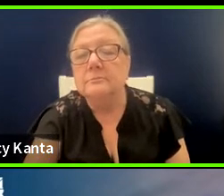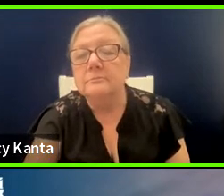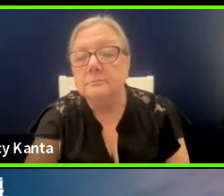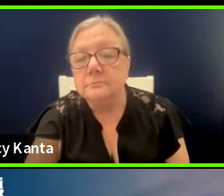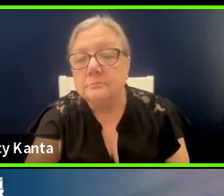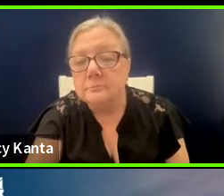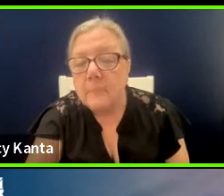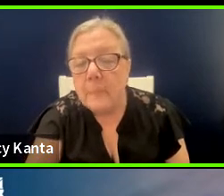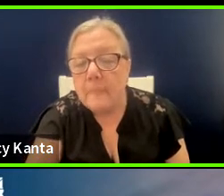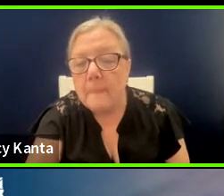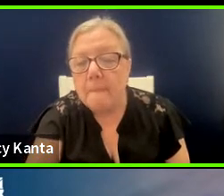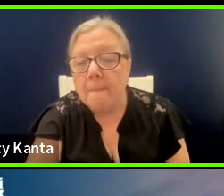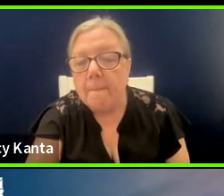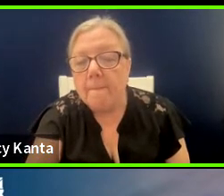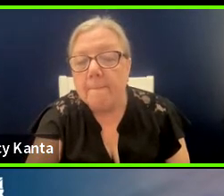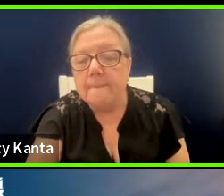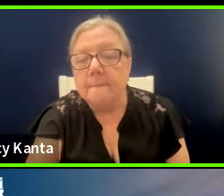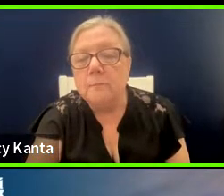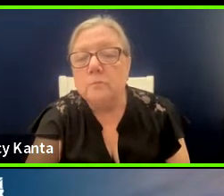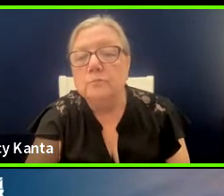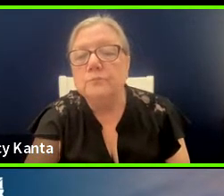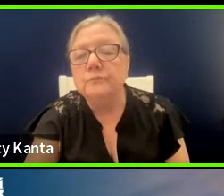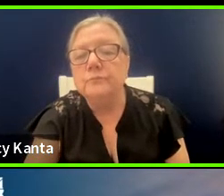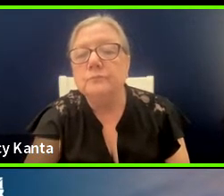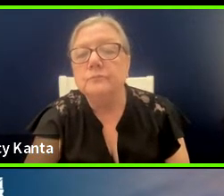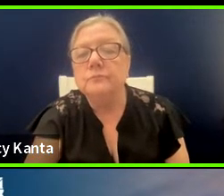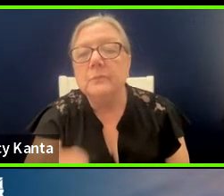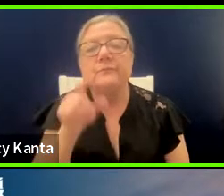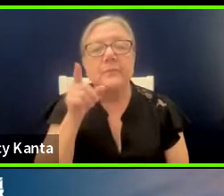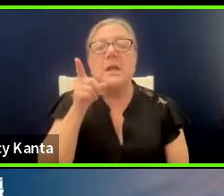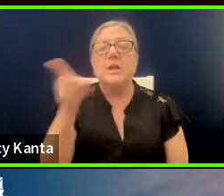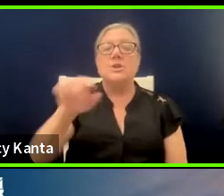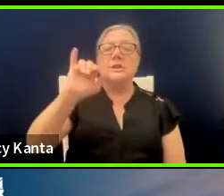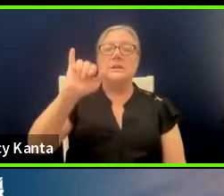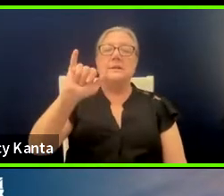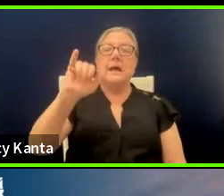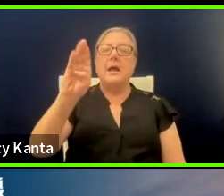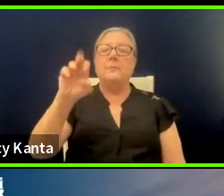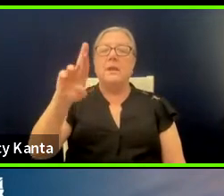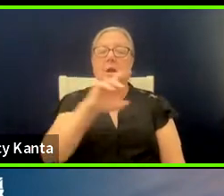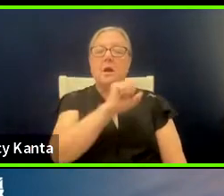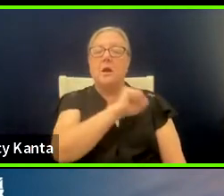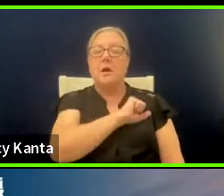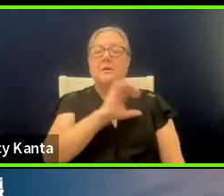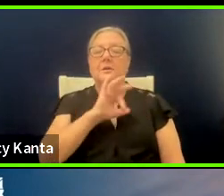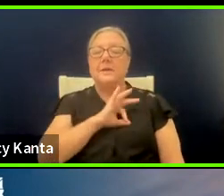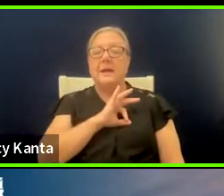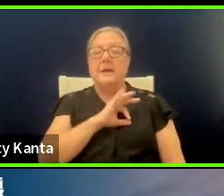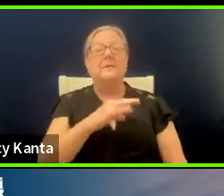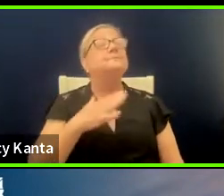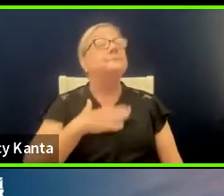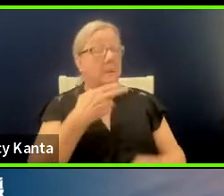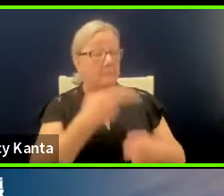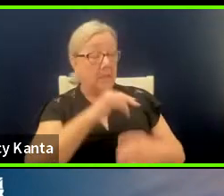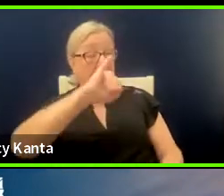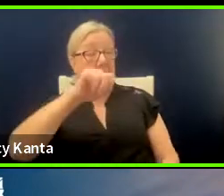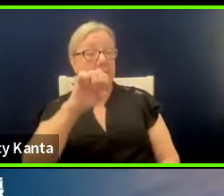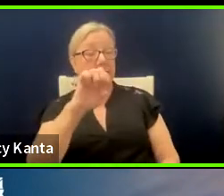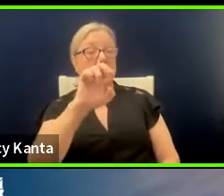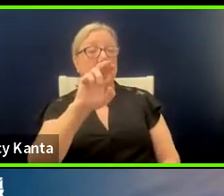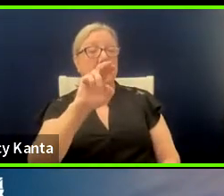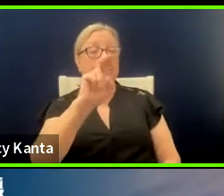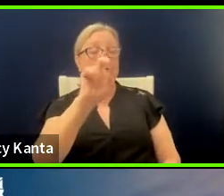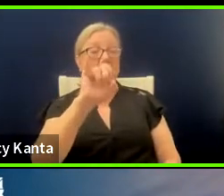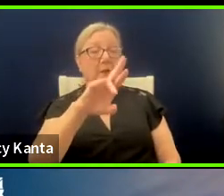And she's IBR staff. Jennifer, do you mind going next? Sure. My name is Jennifer Campos. I'm a principal planner